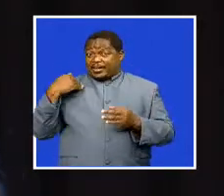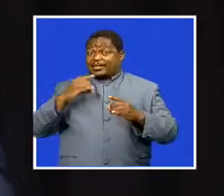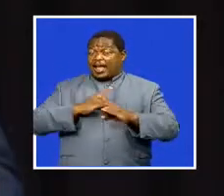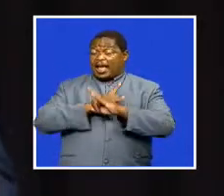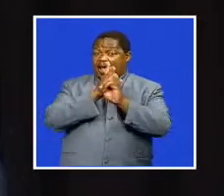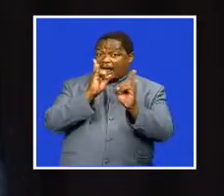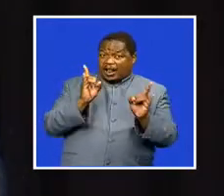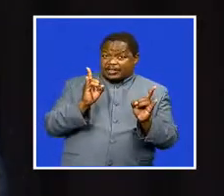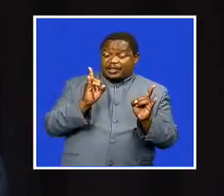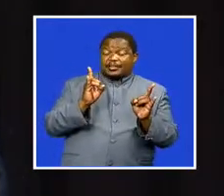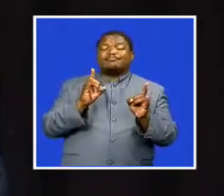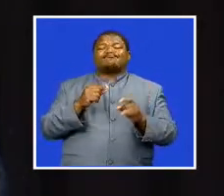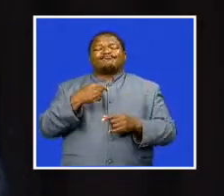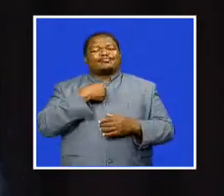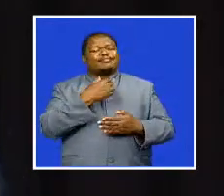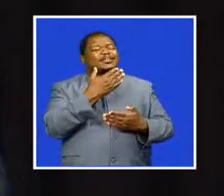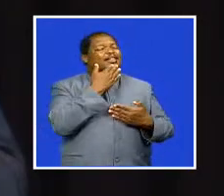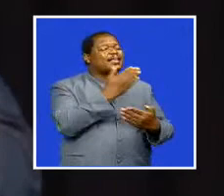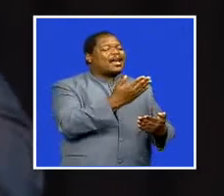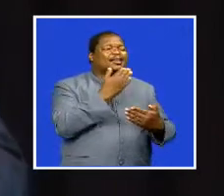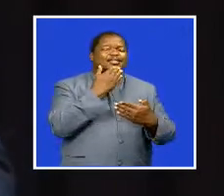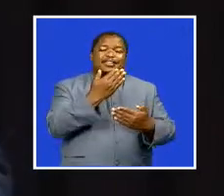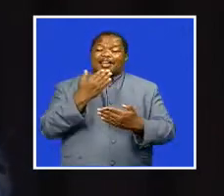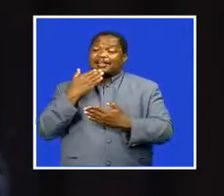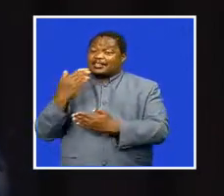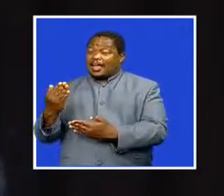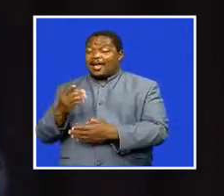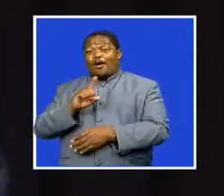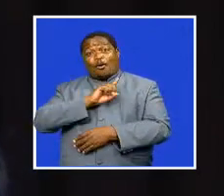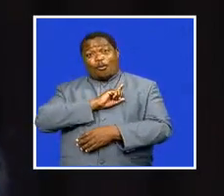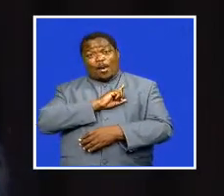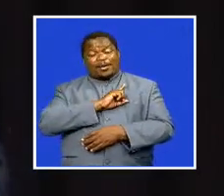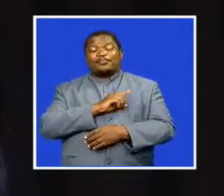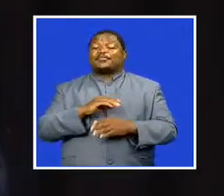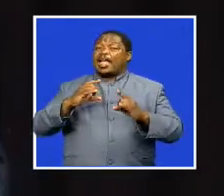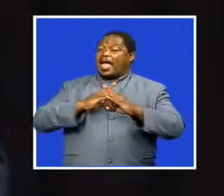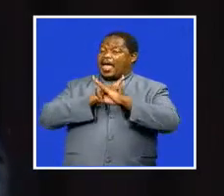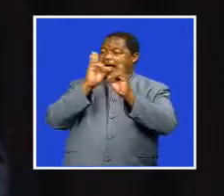ukuthi baka health bende lomkhulu umsebenzi ngalokuthi